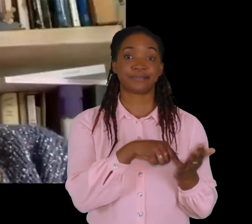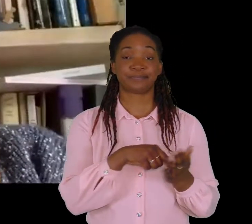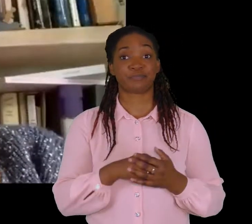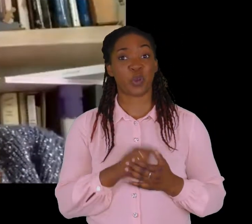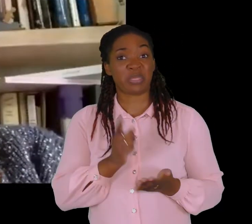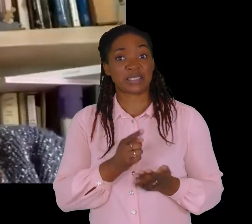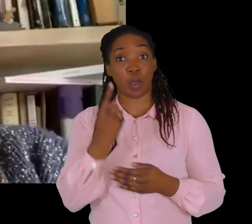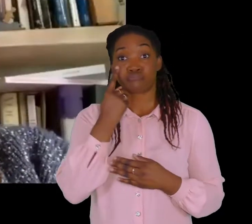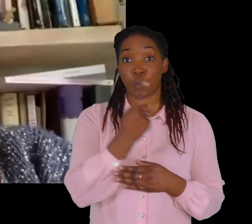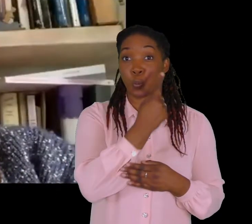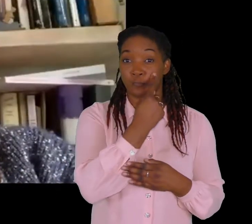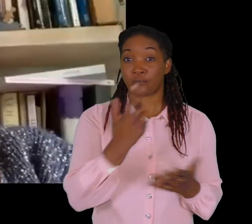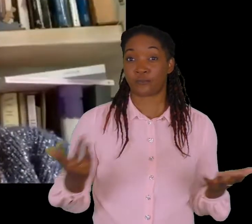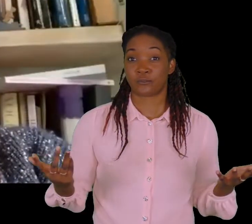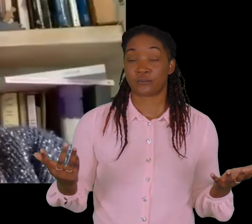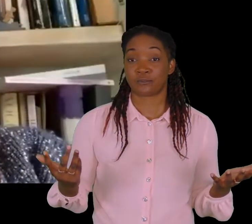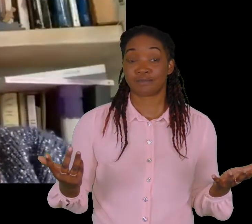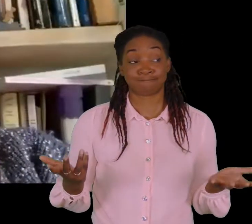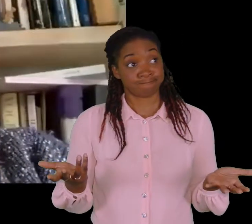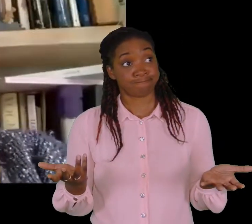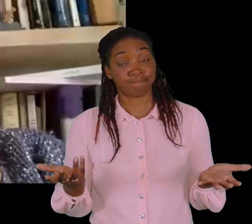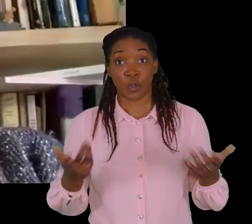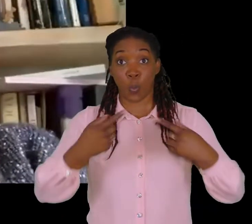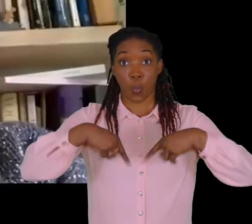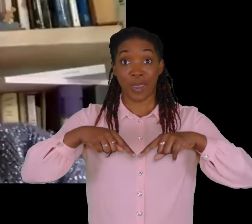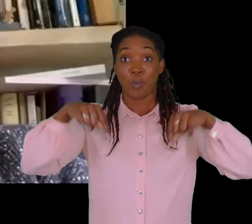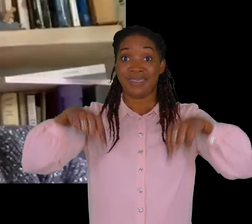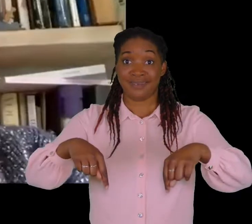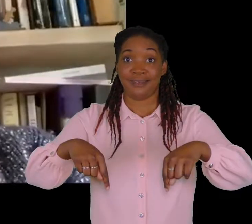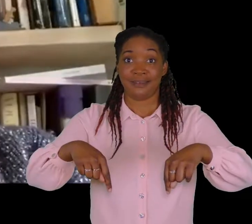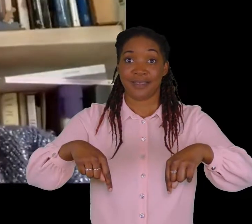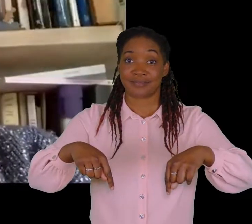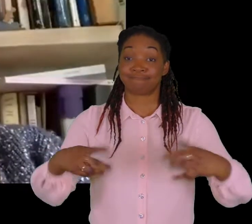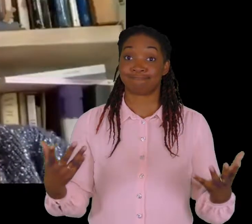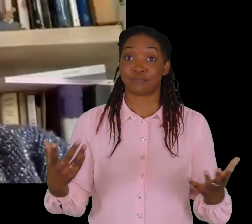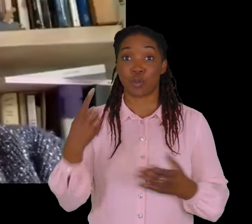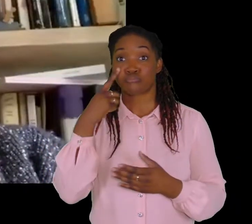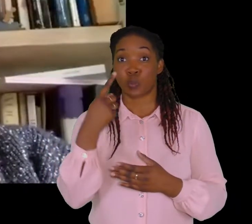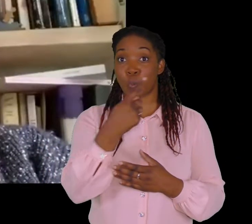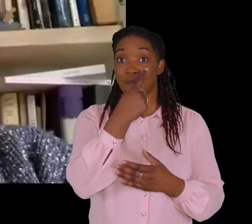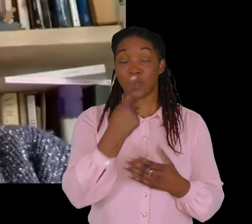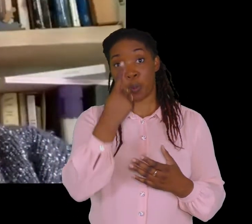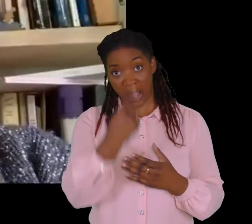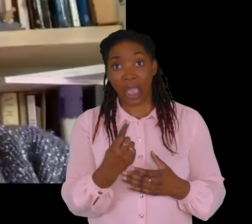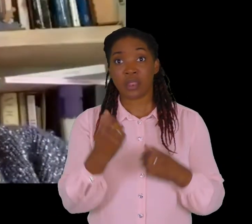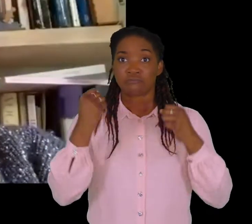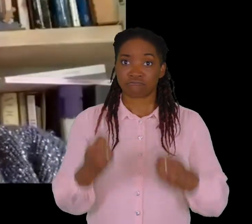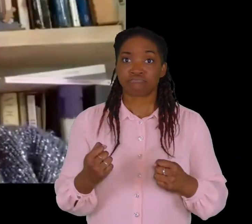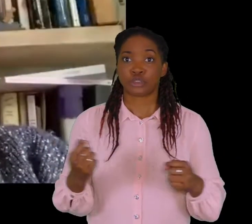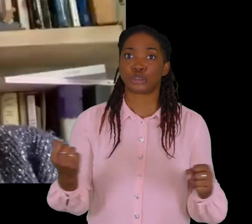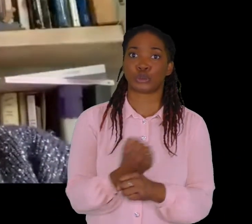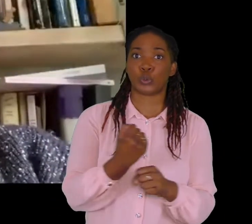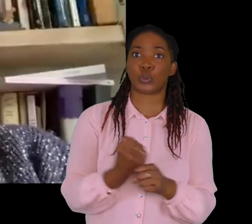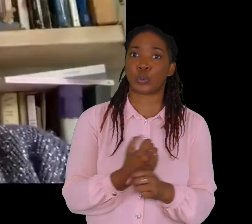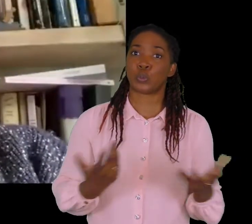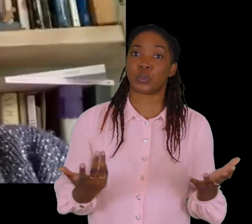And those are proof that we were here, and proof that we can